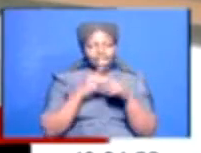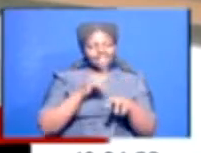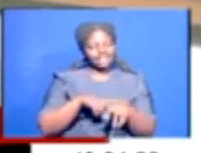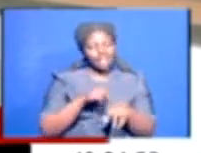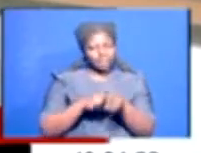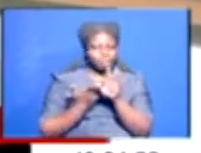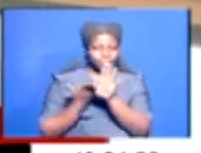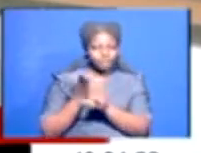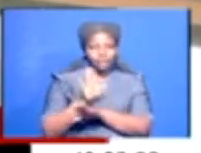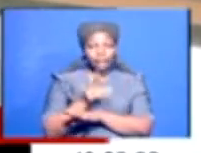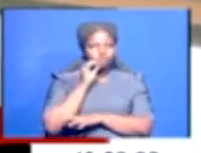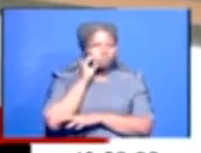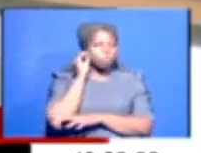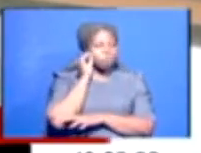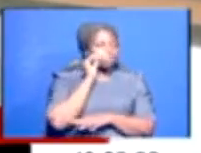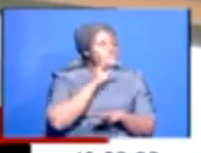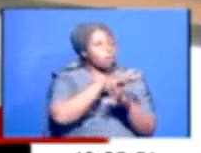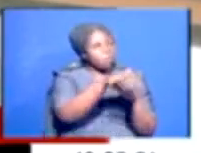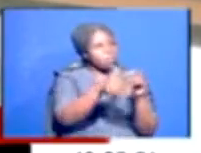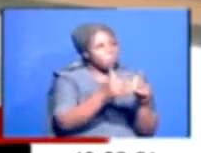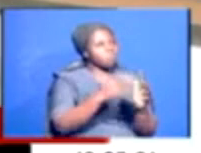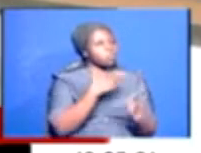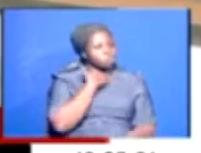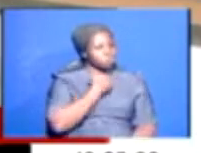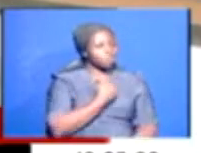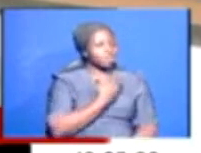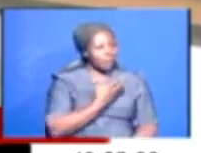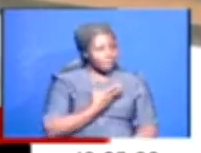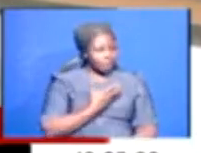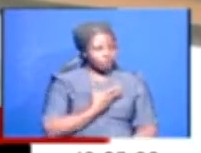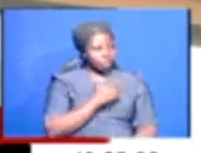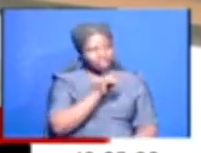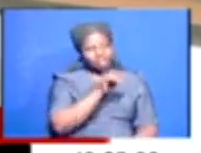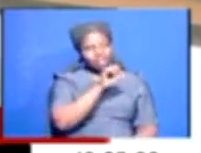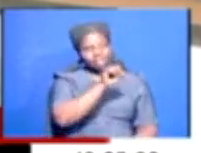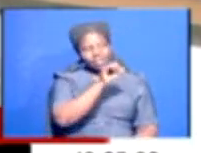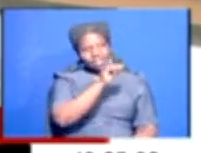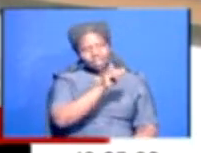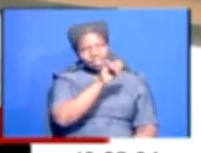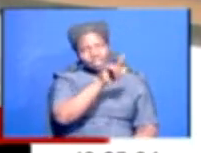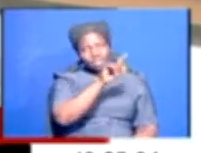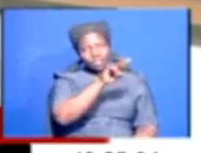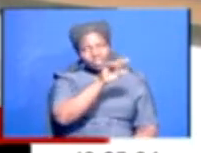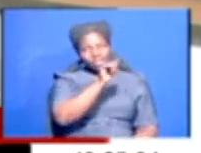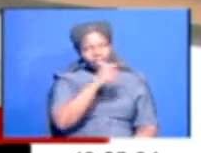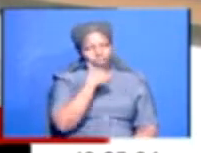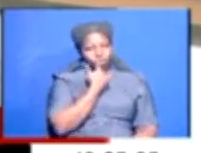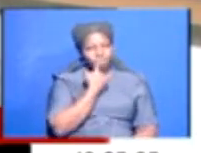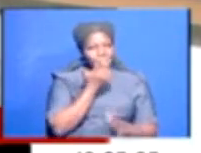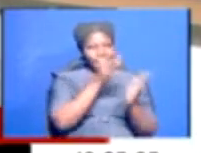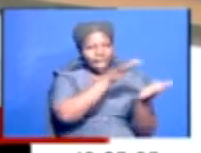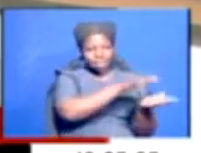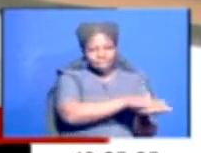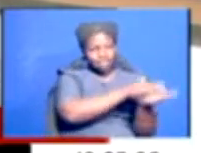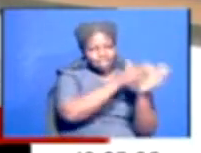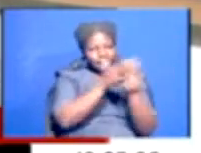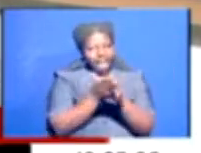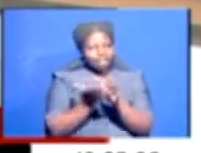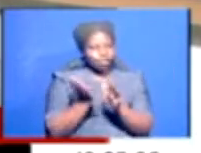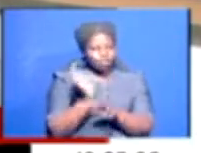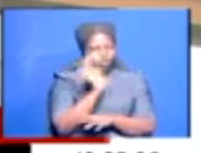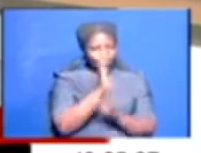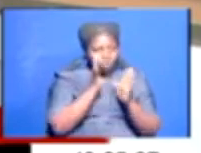Everyone wants a medal, and yes, that is Sylvia Olero. She is a discus thrower, and she